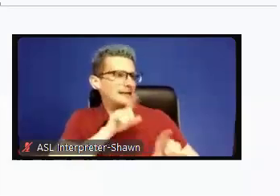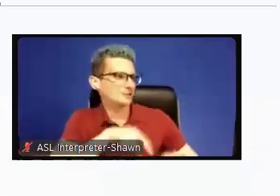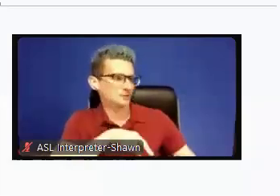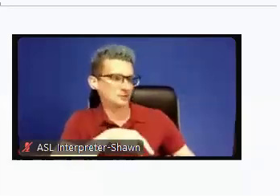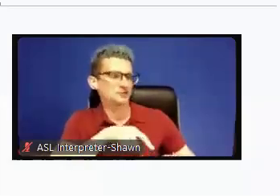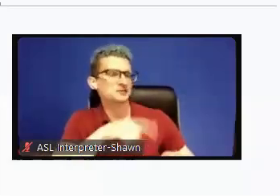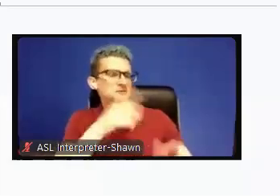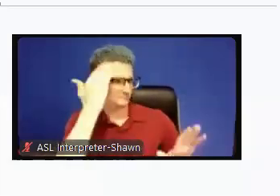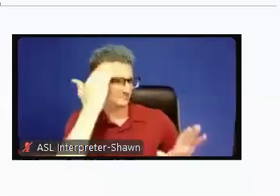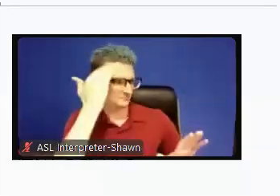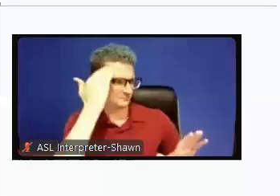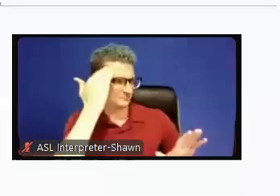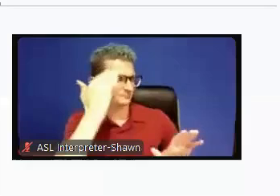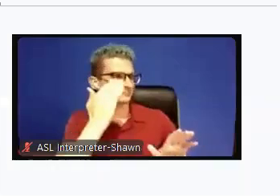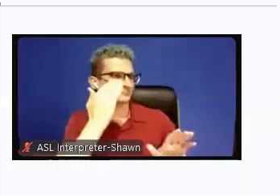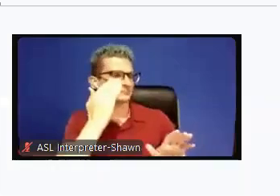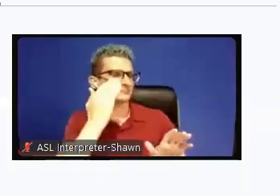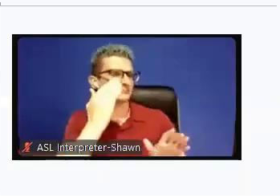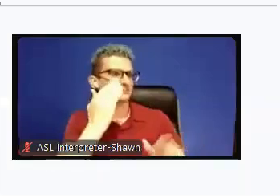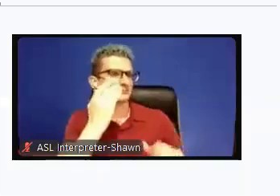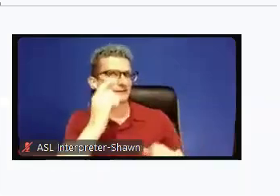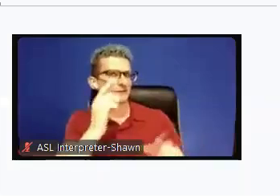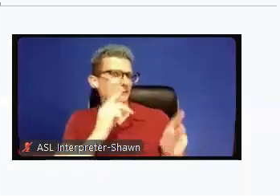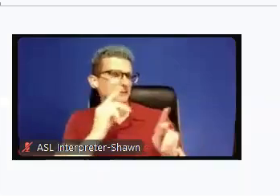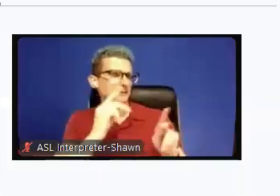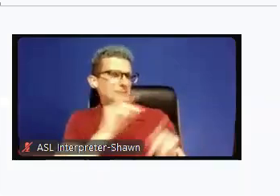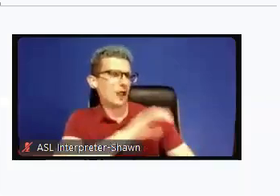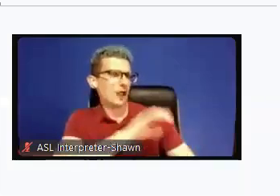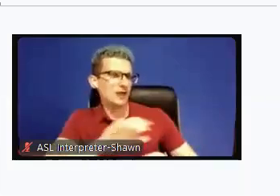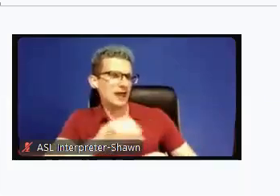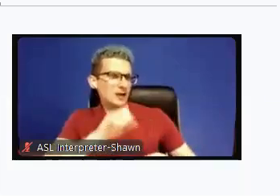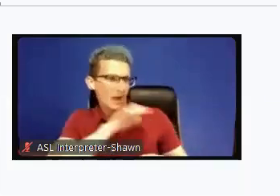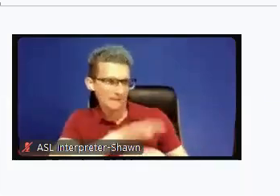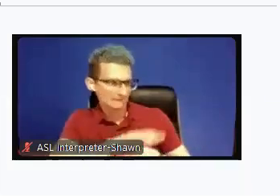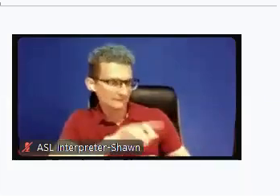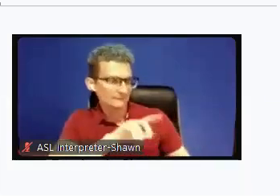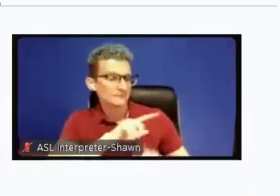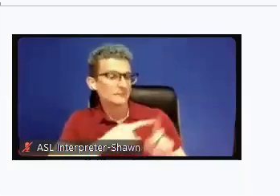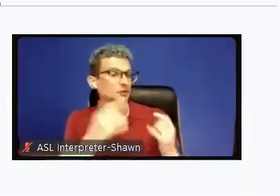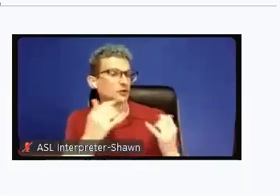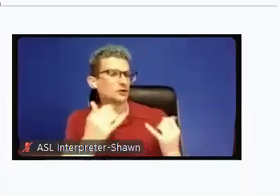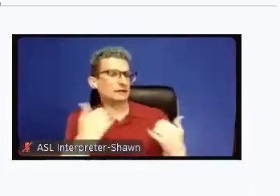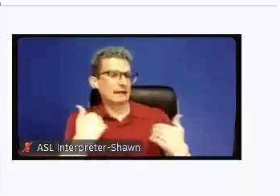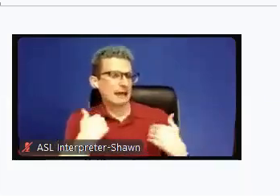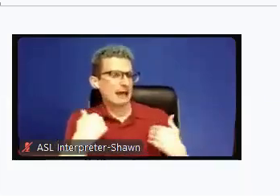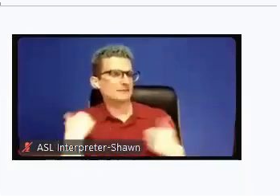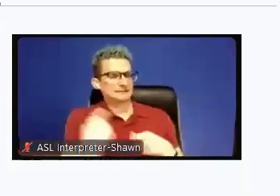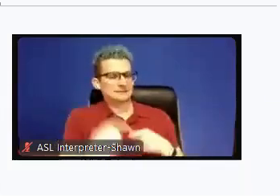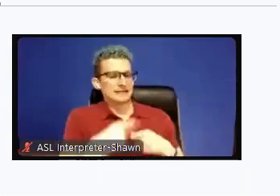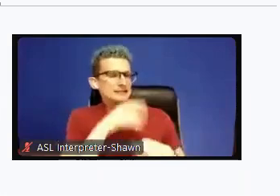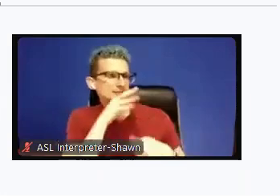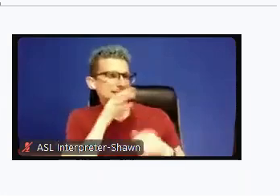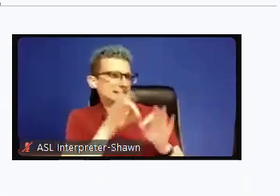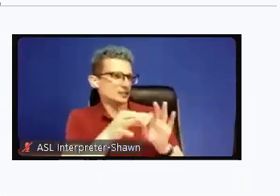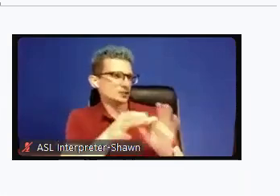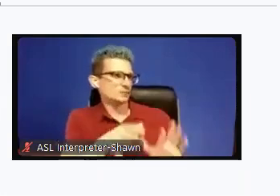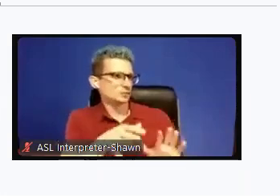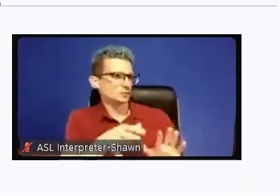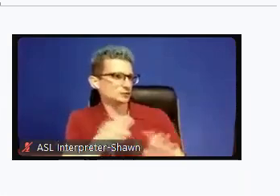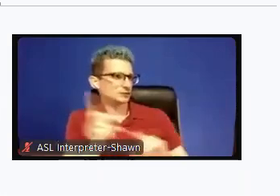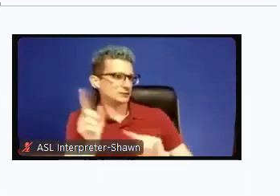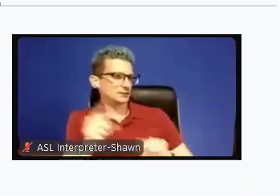or for the people of Colorado, but we currently do have Spanish-speaking interpreters that come to all of our engagement